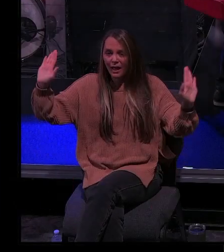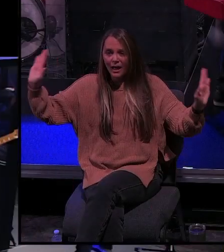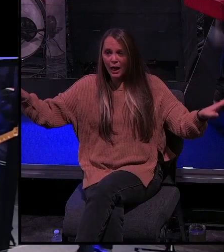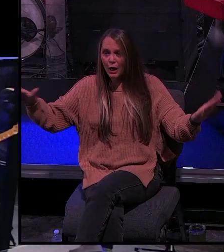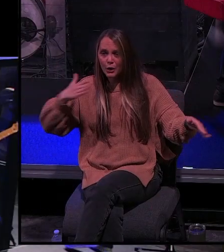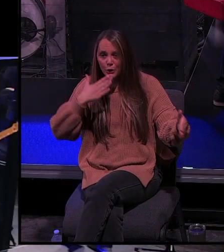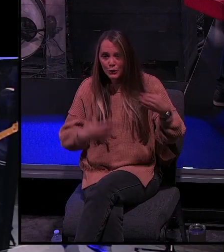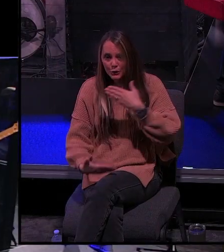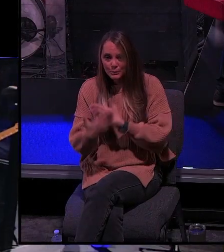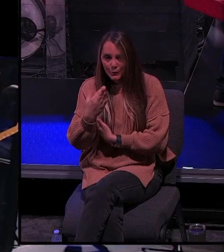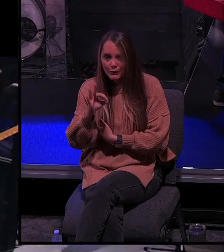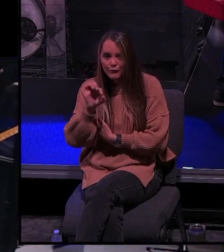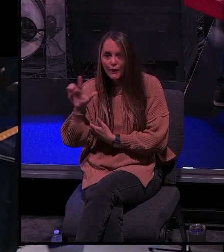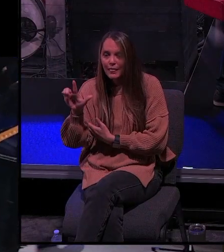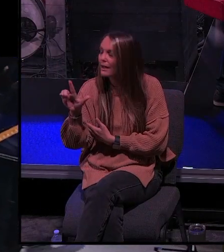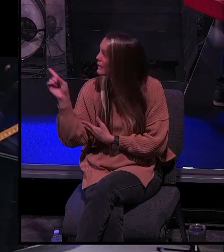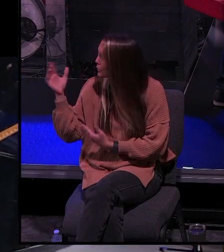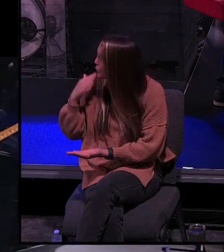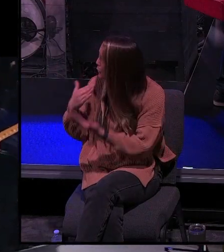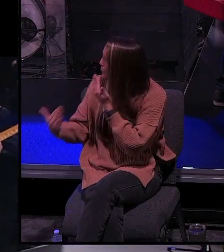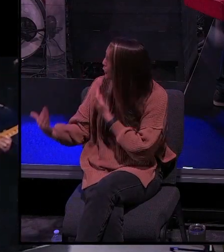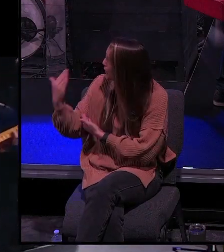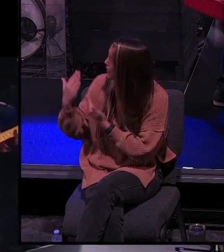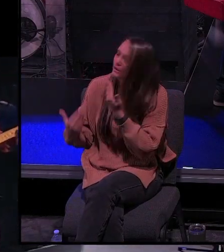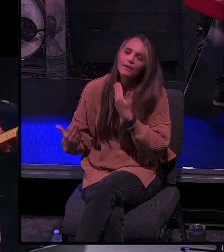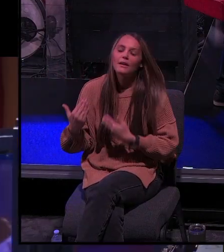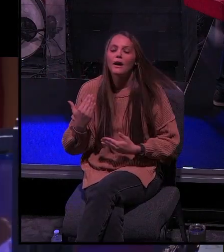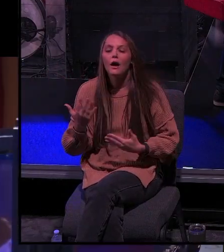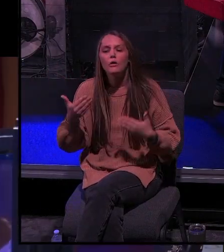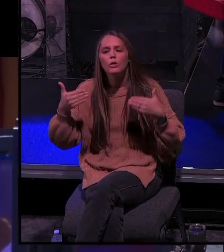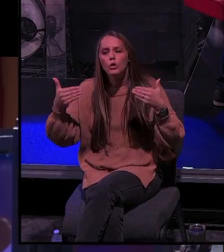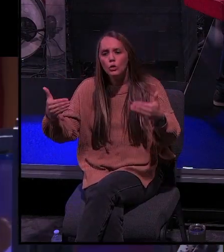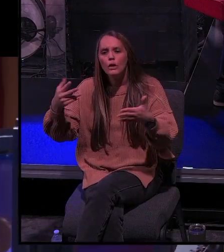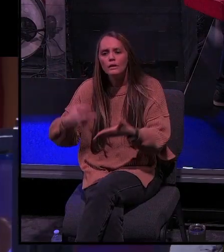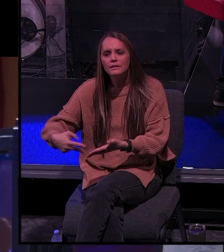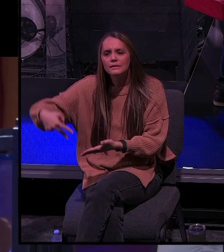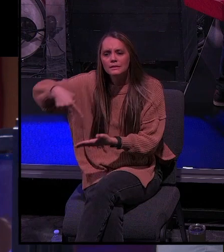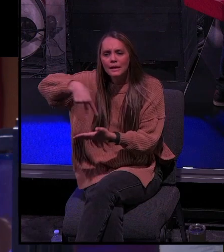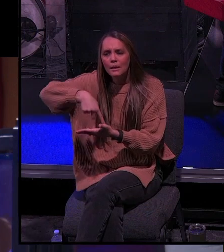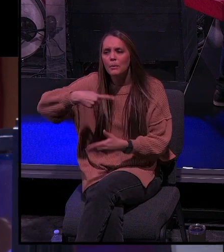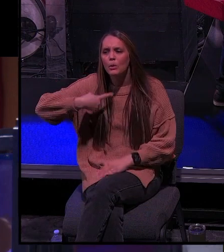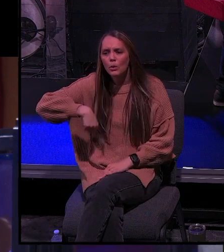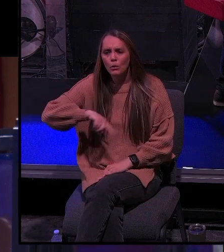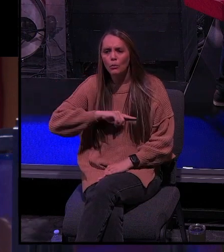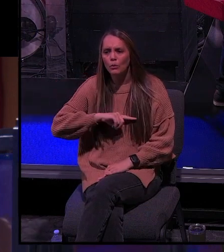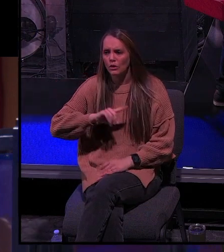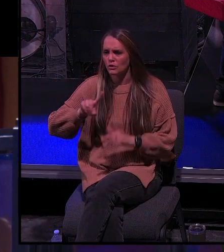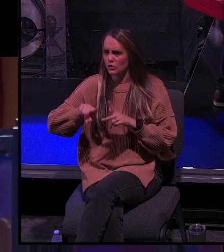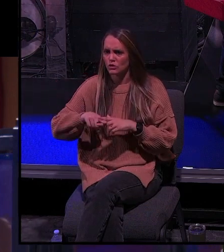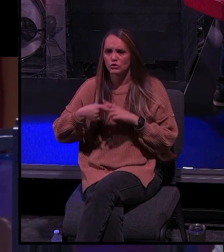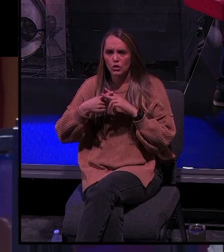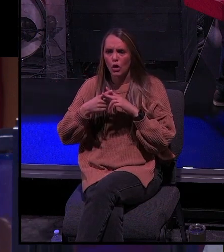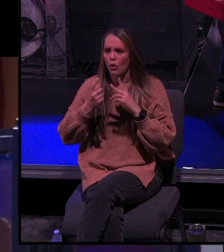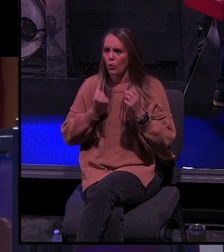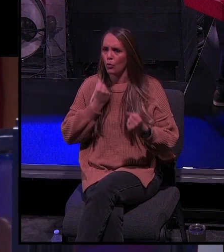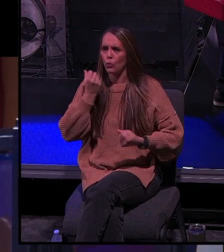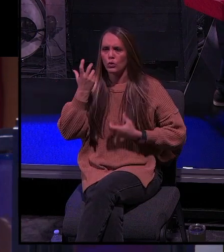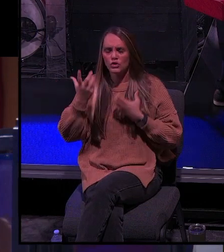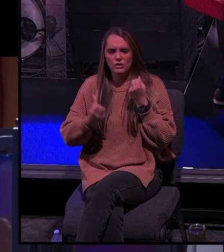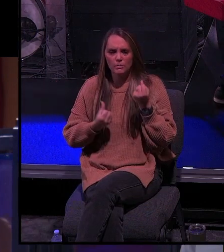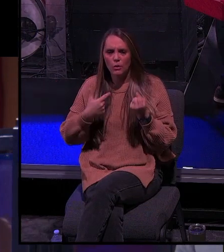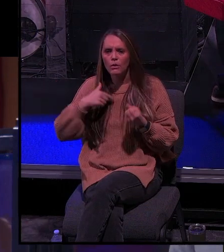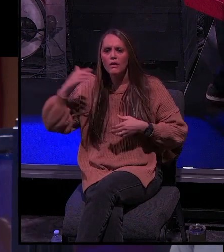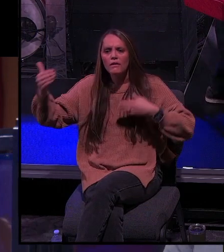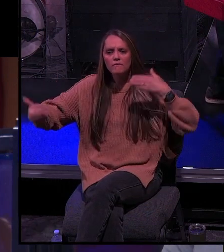morning, Frontline. Good morning. Go ahead, stand up. We are going to jump right into worship and just invite